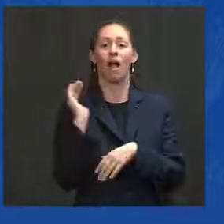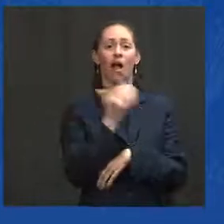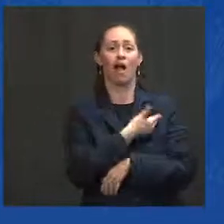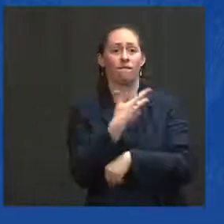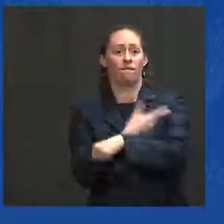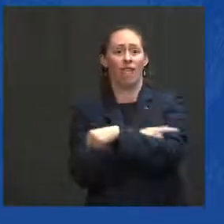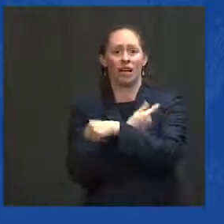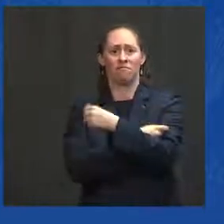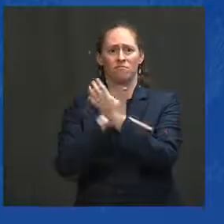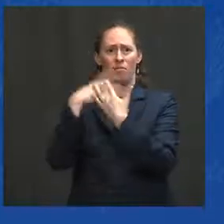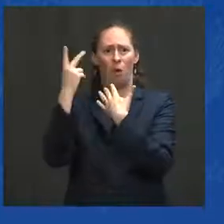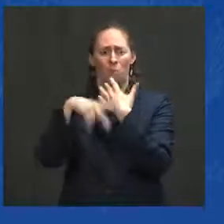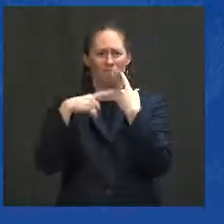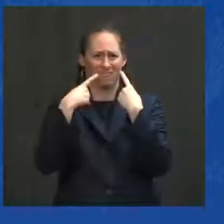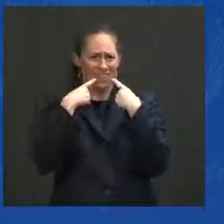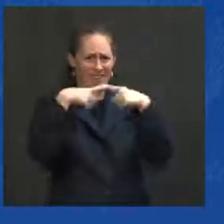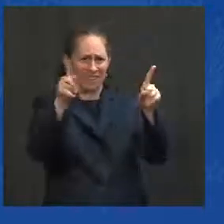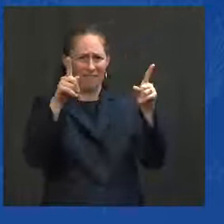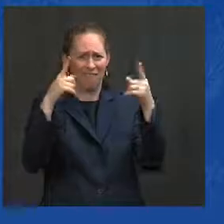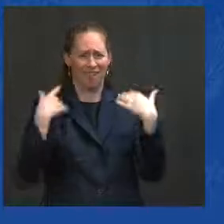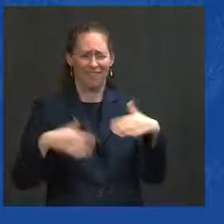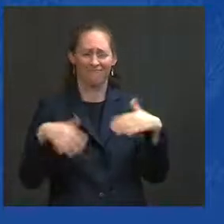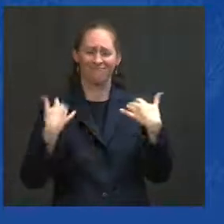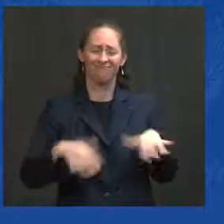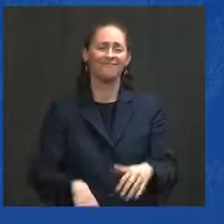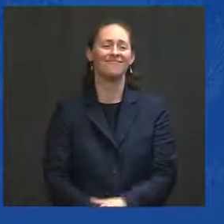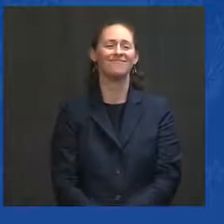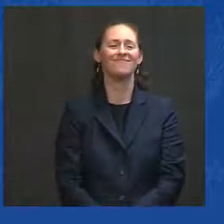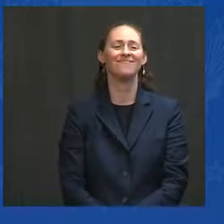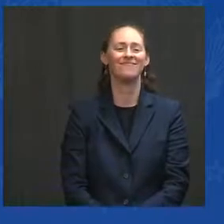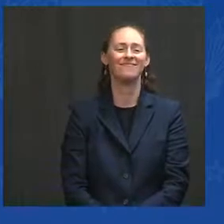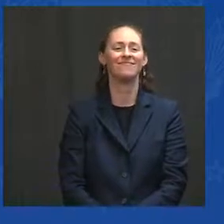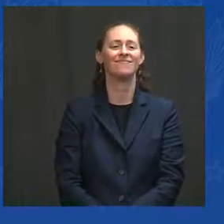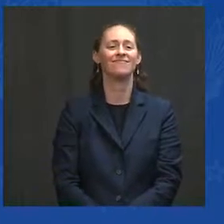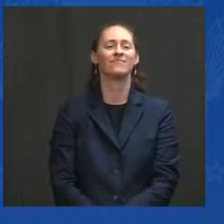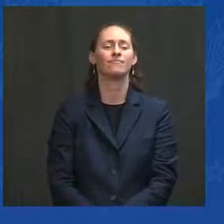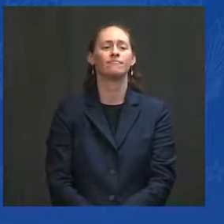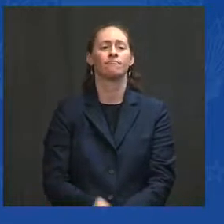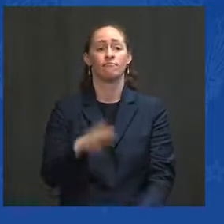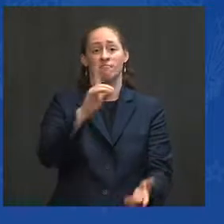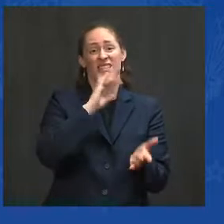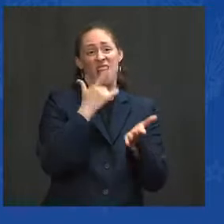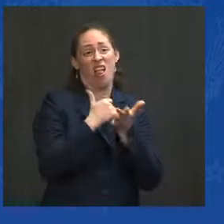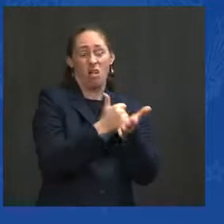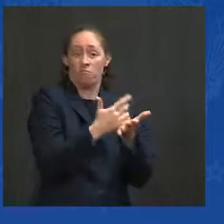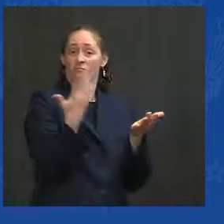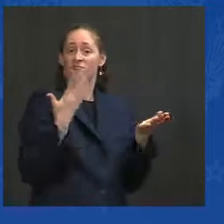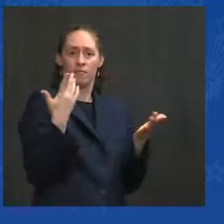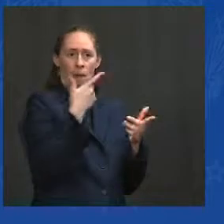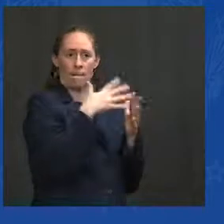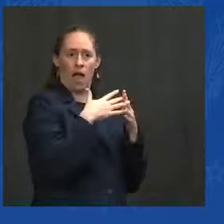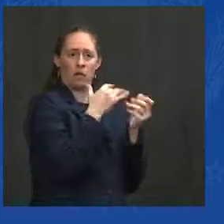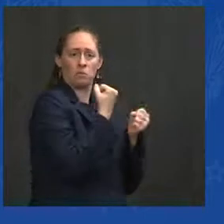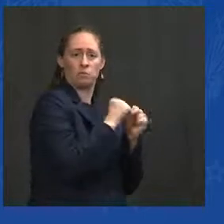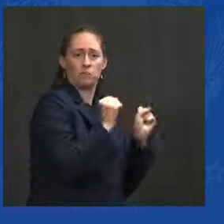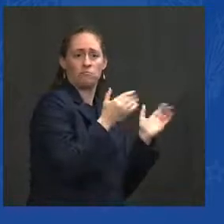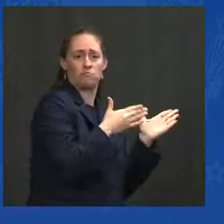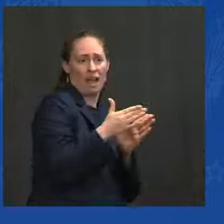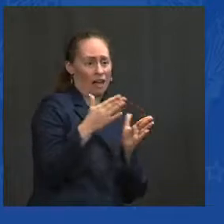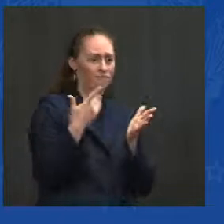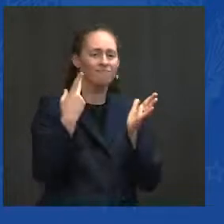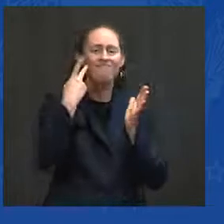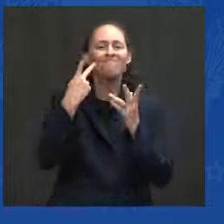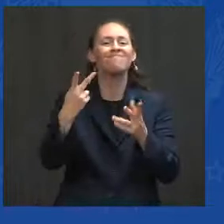working and the immediate relief through the American Rescue Plan has brought back our economy from the